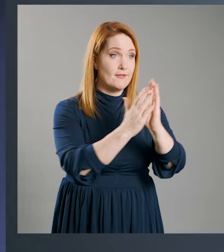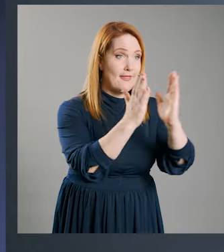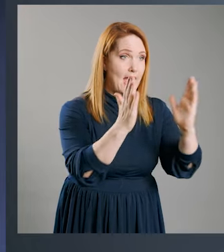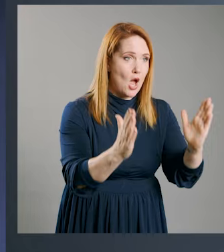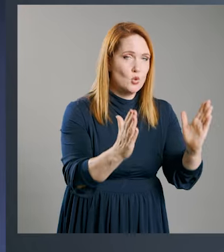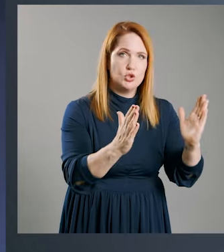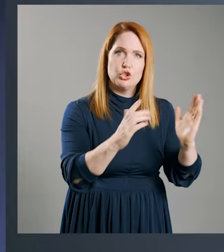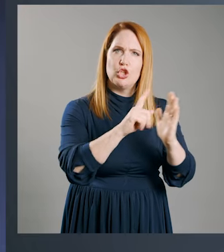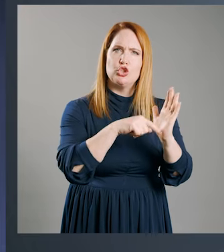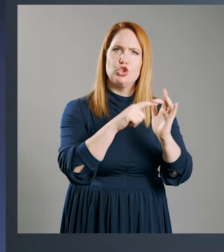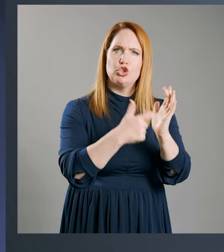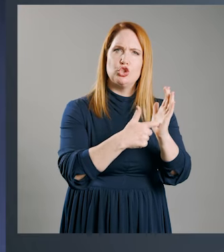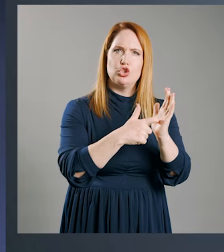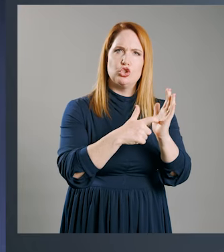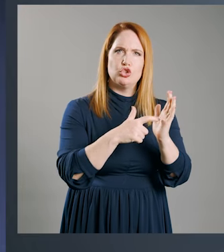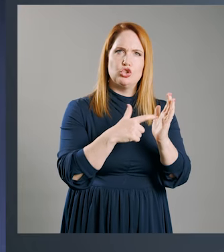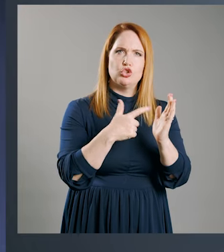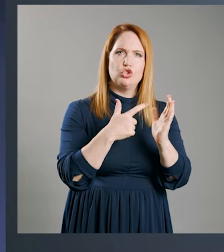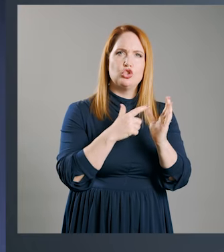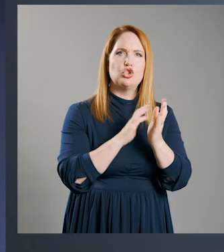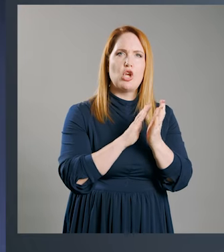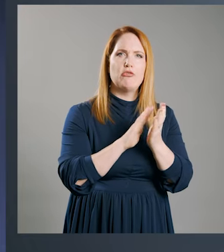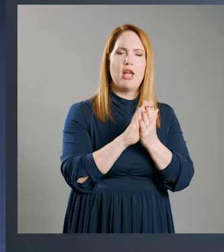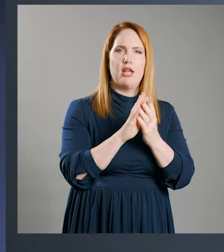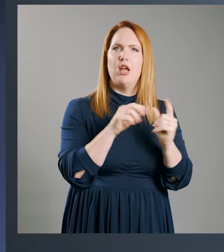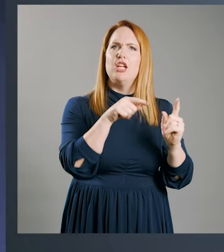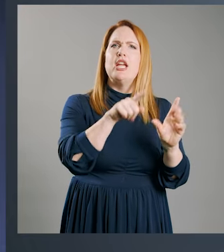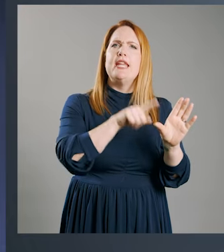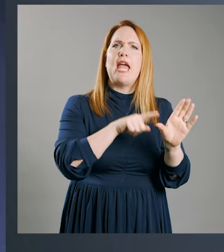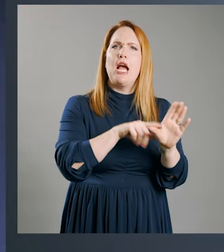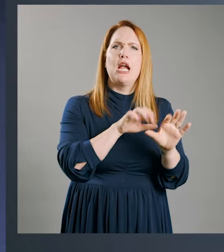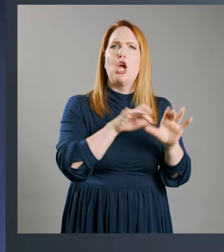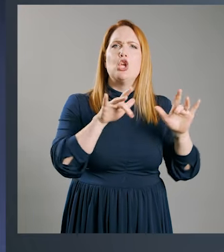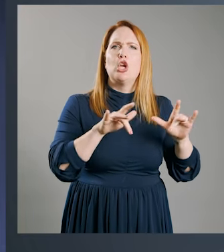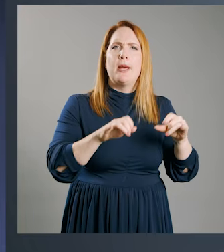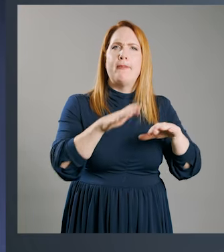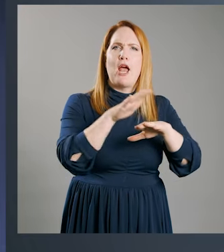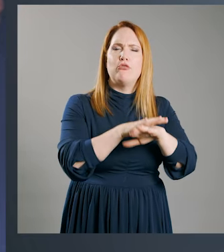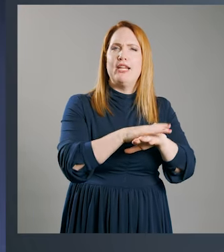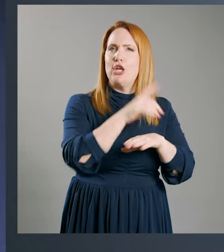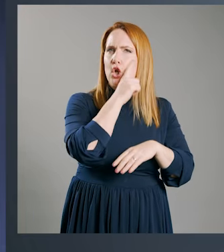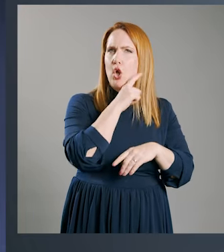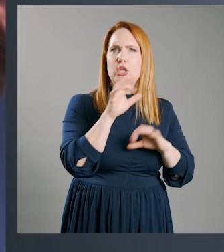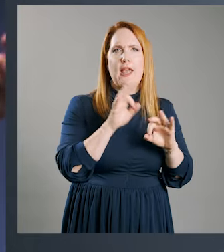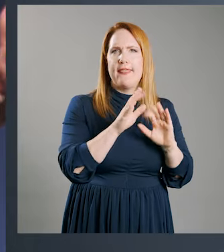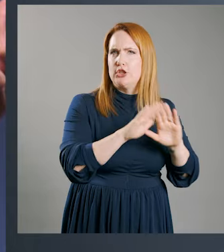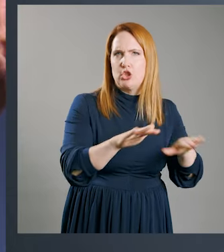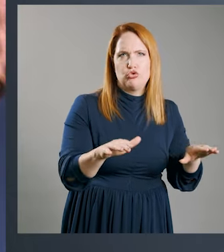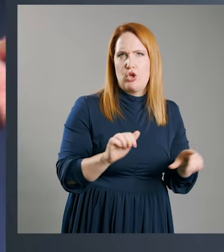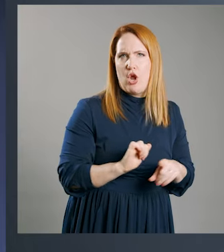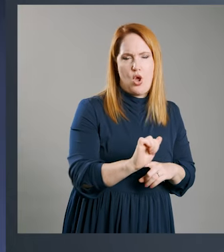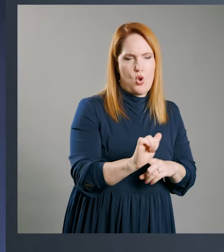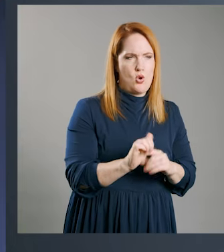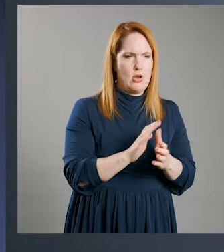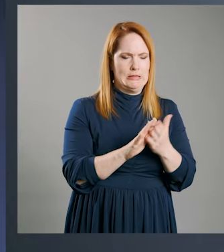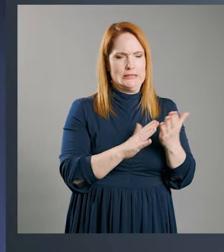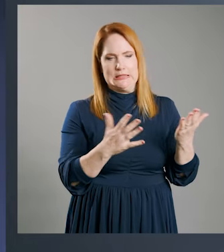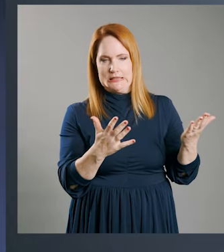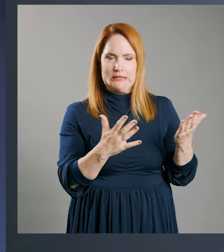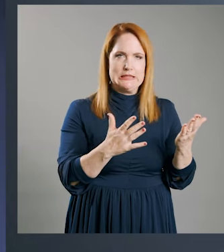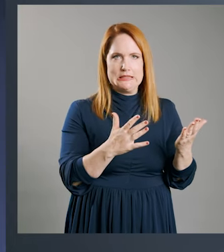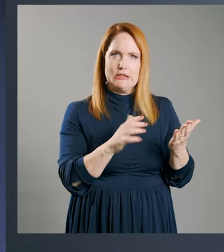house, there was this commotion going on. She was a young, unmarried girl. She hadn't had children of her own. There was all